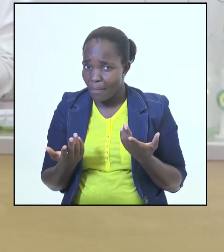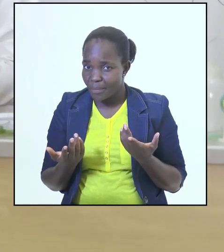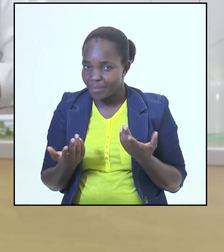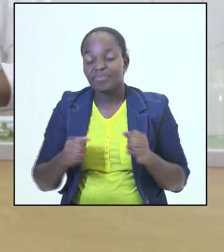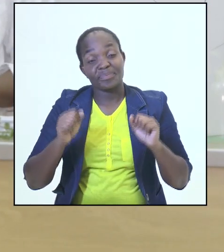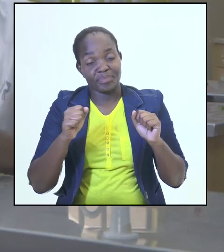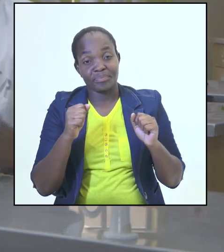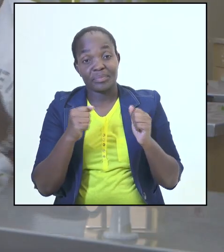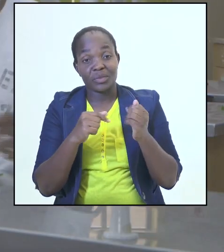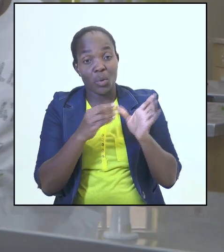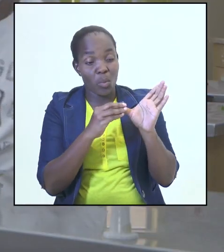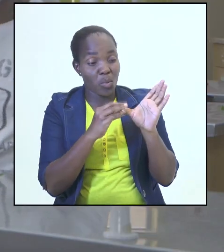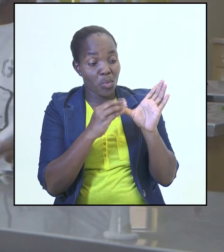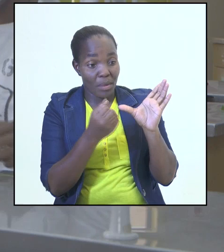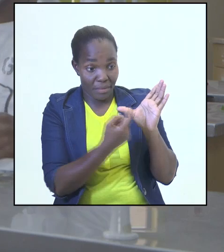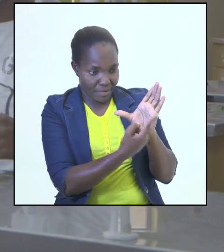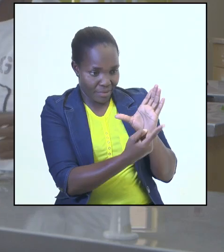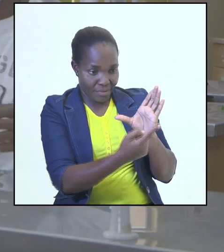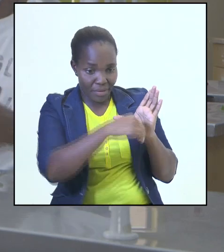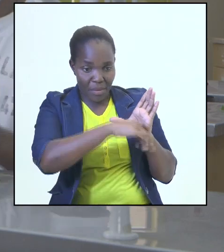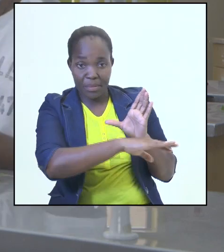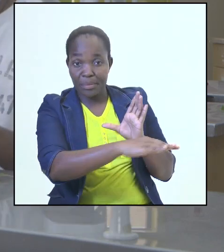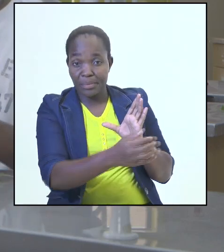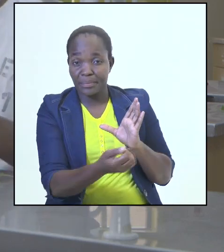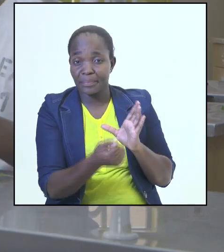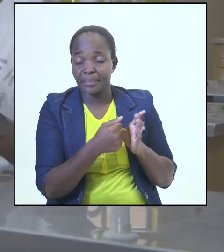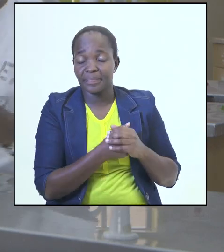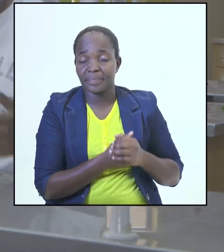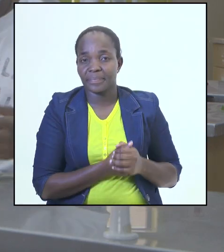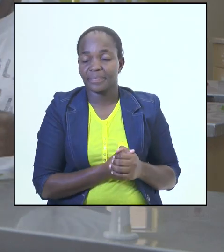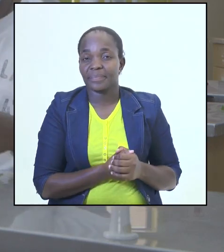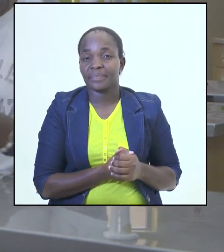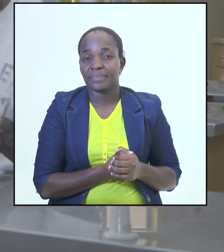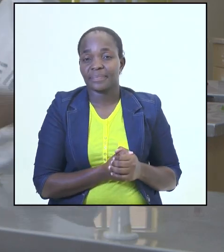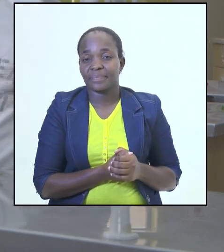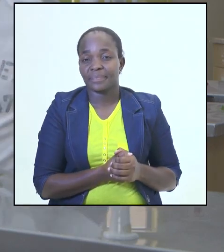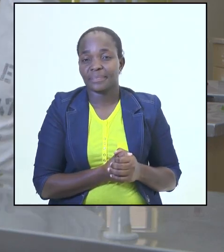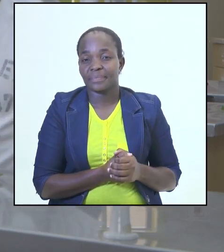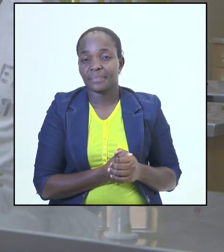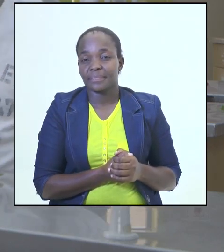you have on your table.